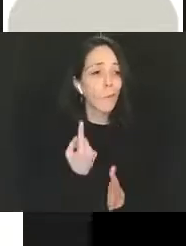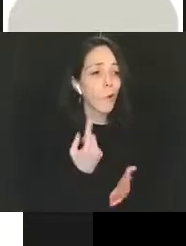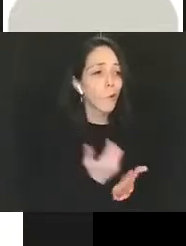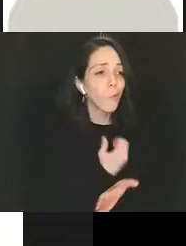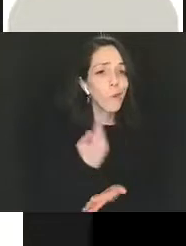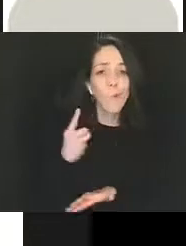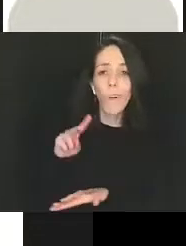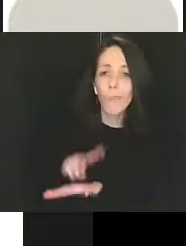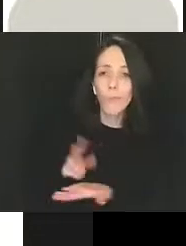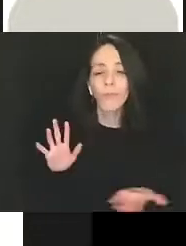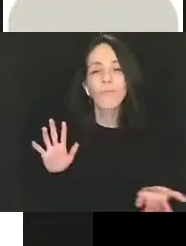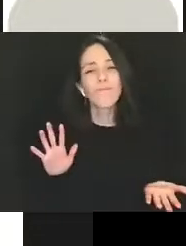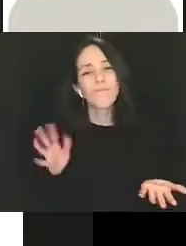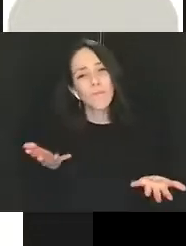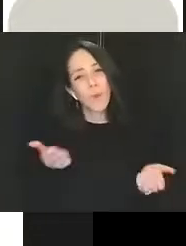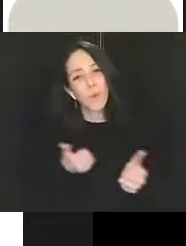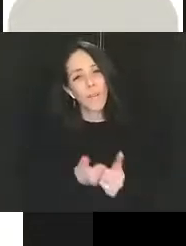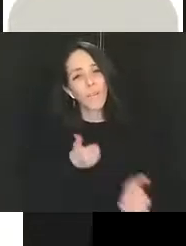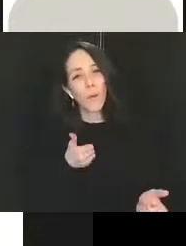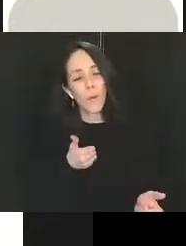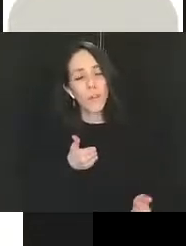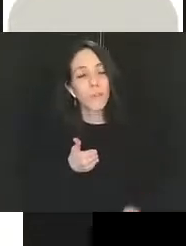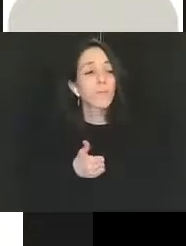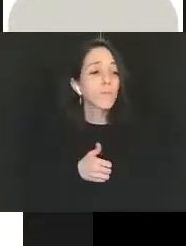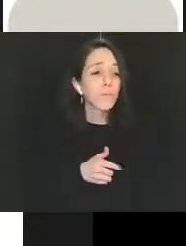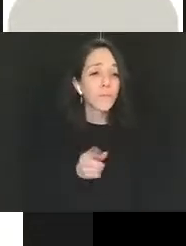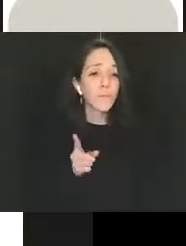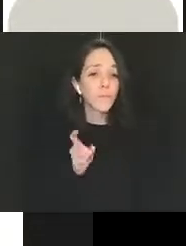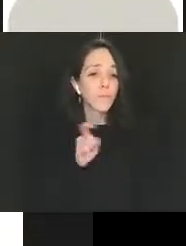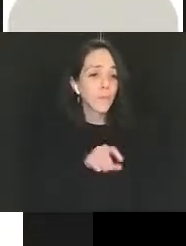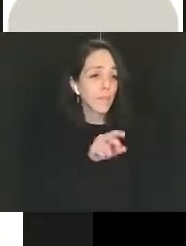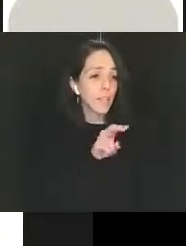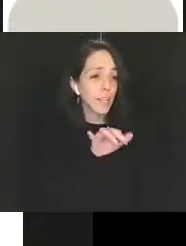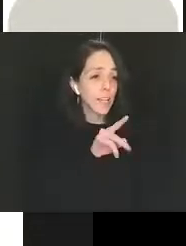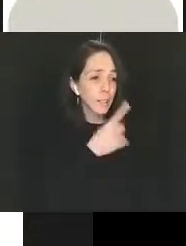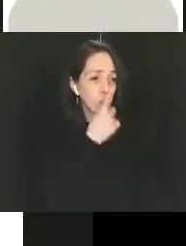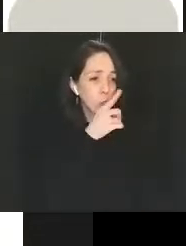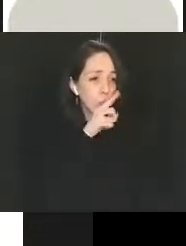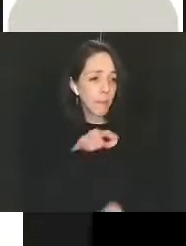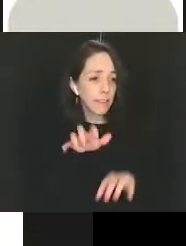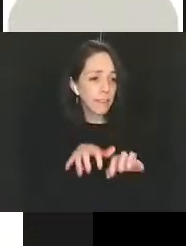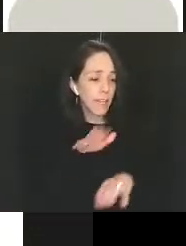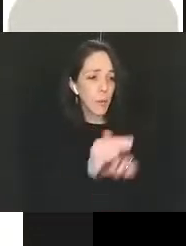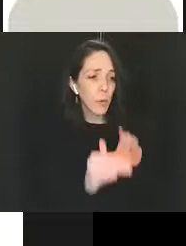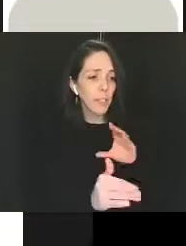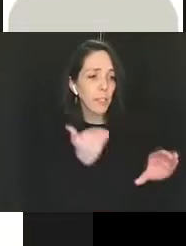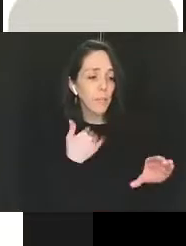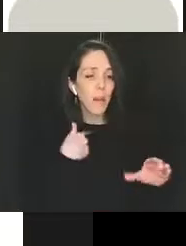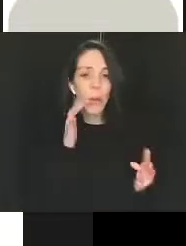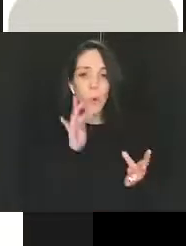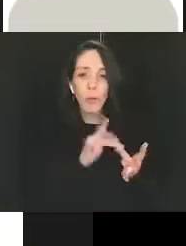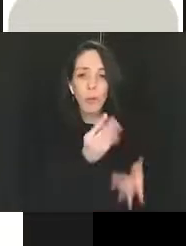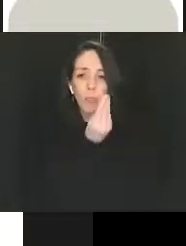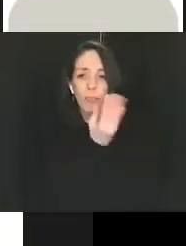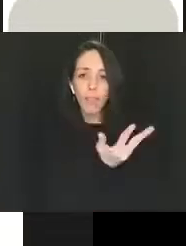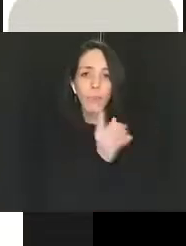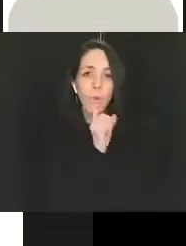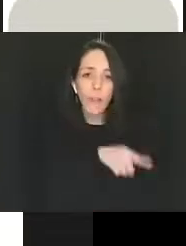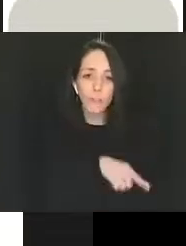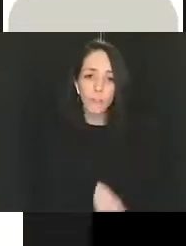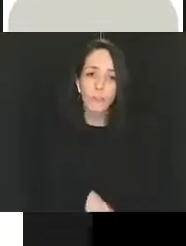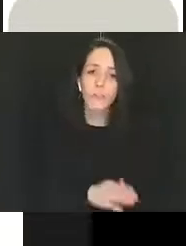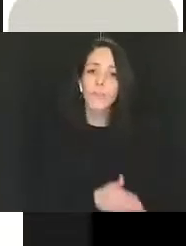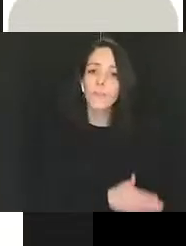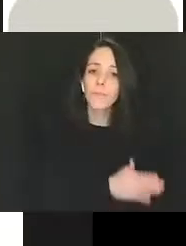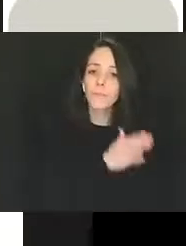all right, and Nina, if you want to pop your email address in, I'm happy to connect back with you on your question. And we have, I